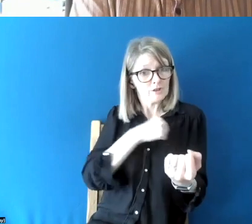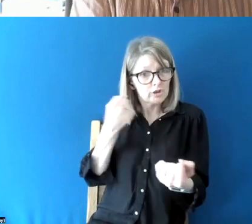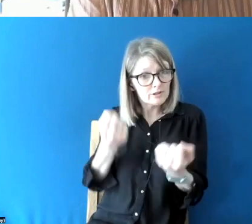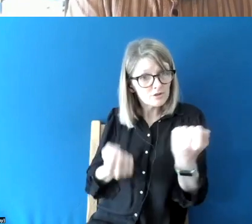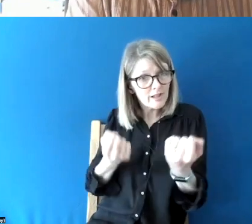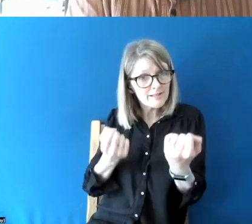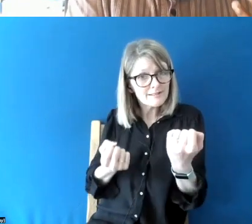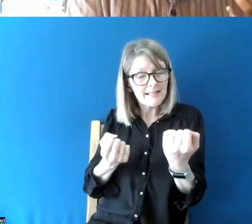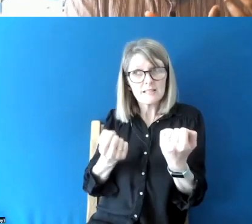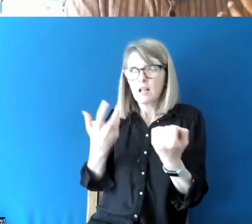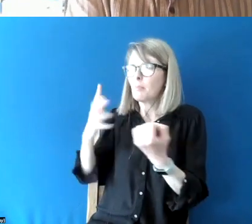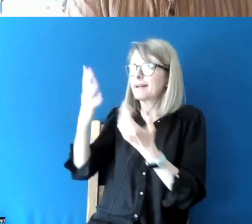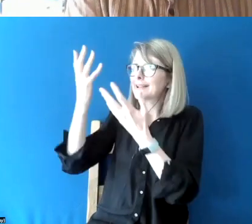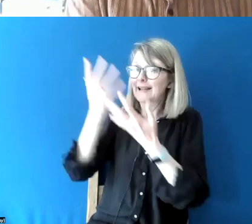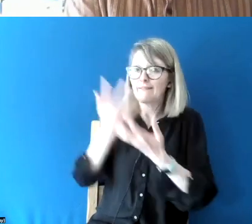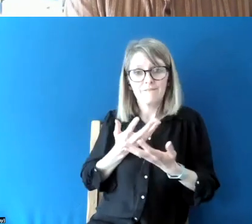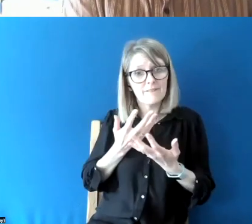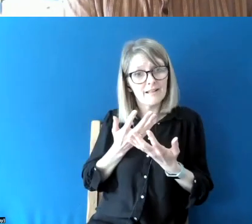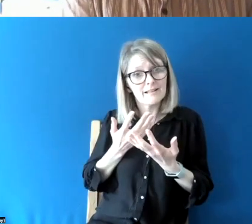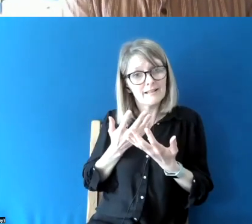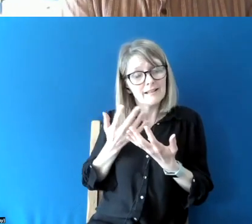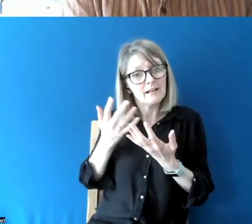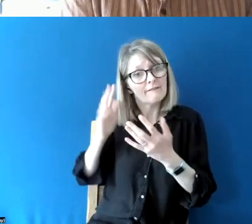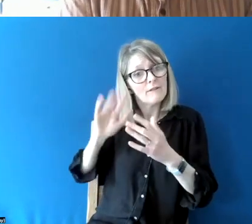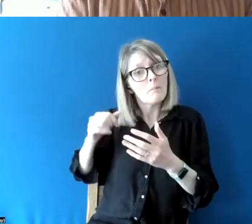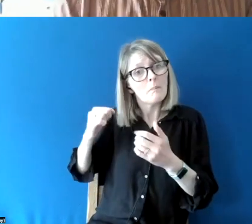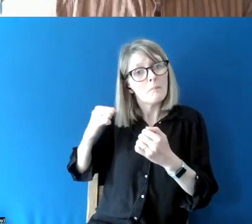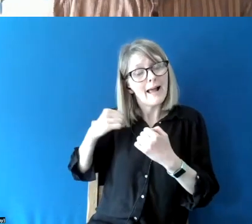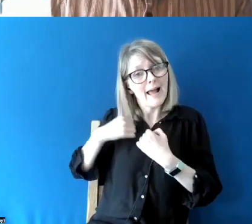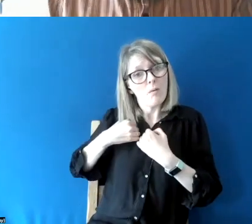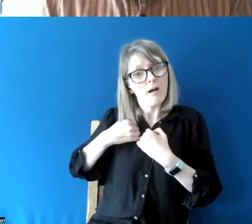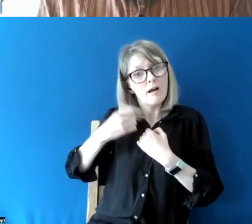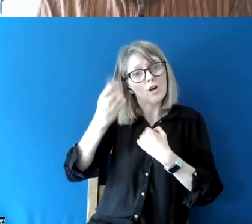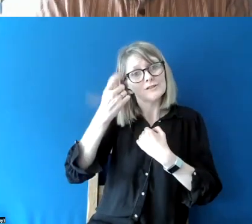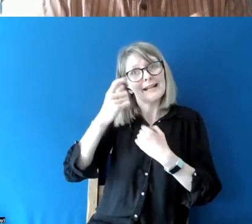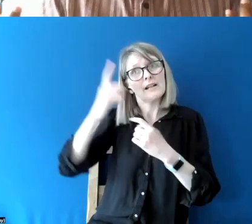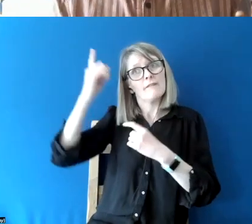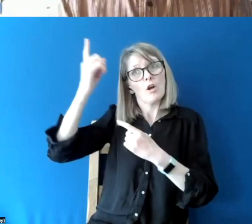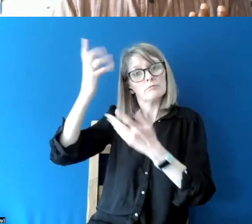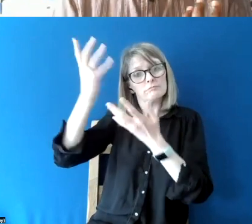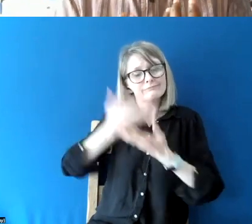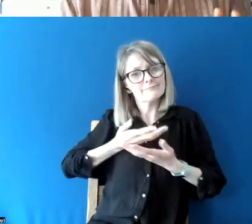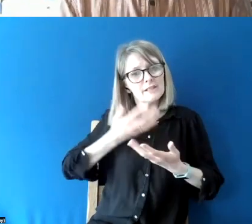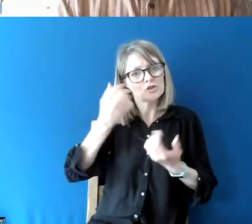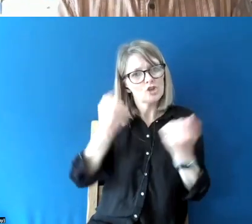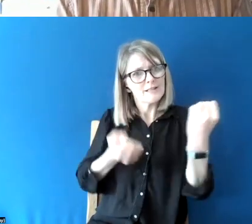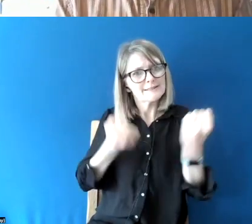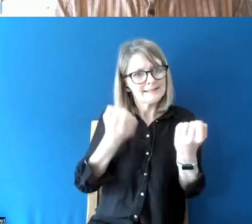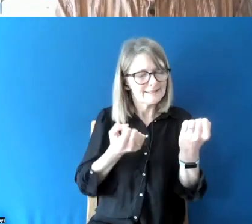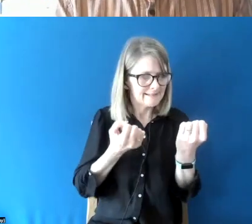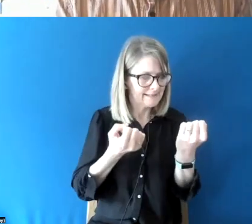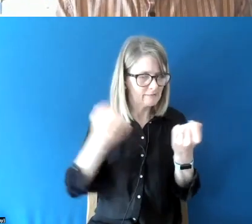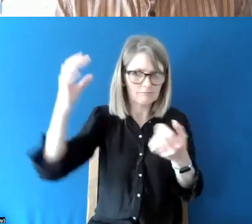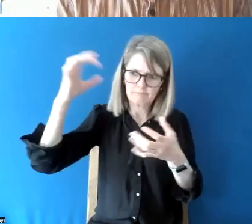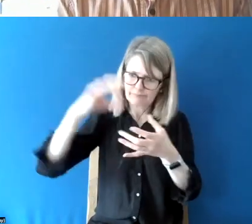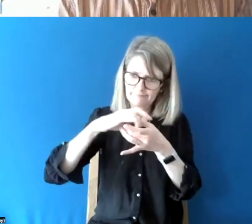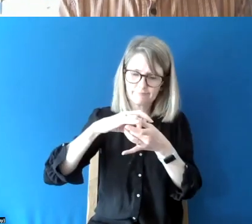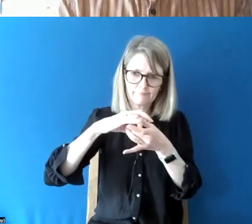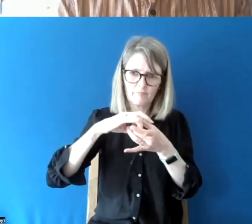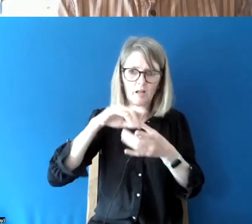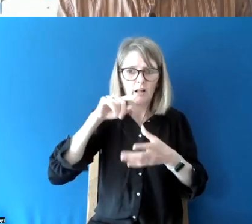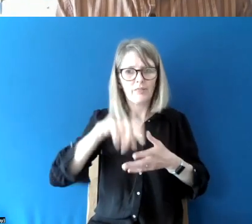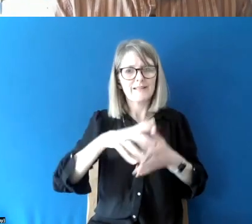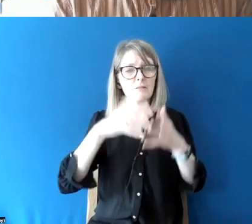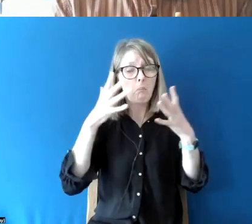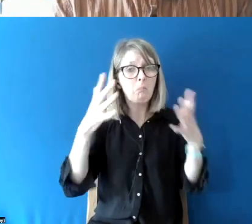has been given to us from our understanding of God, this is a big and important issue